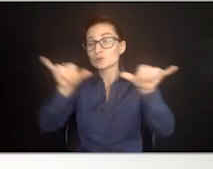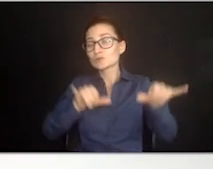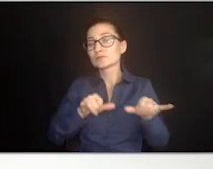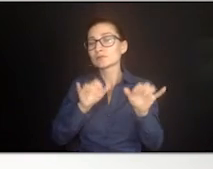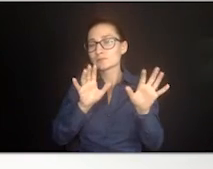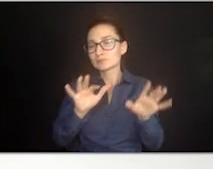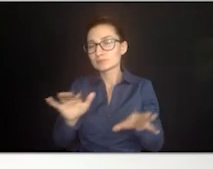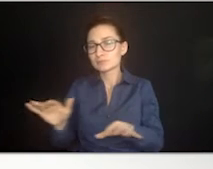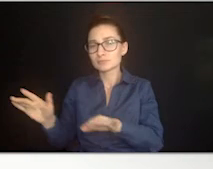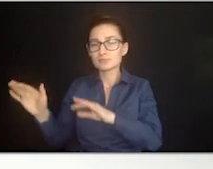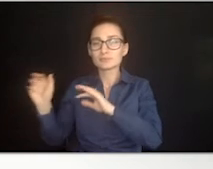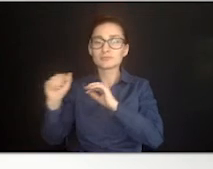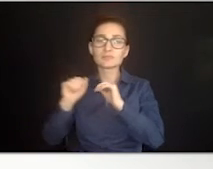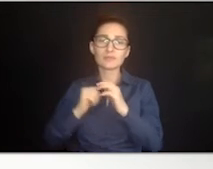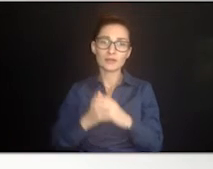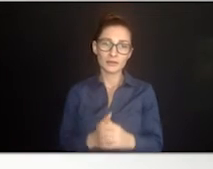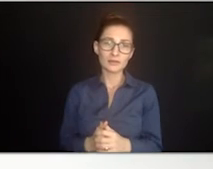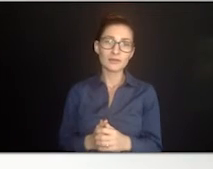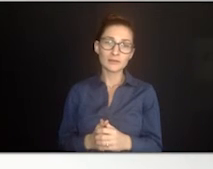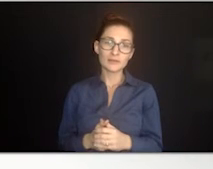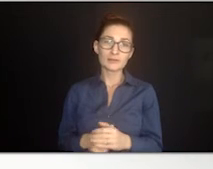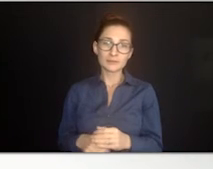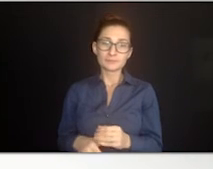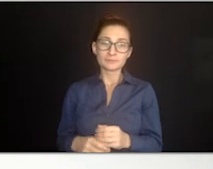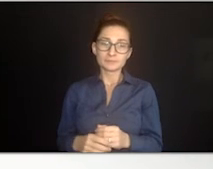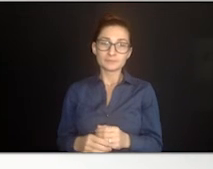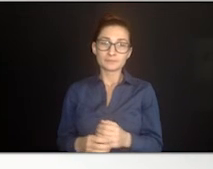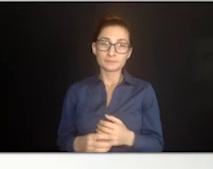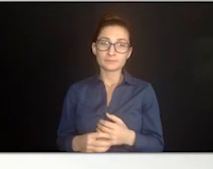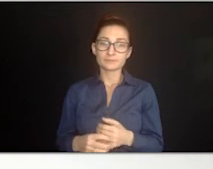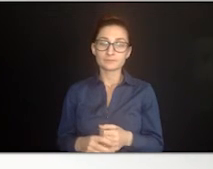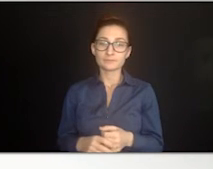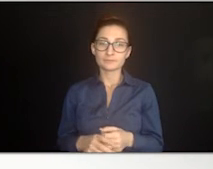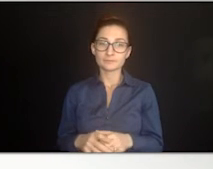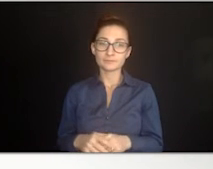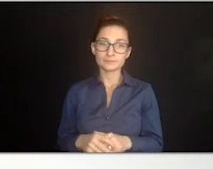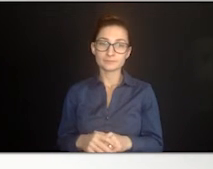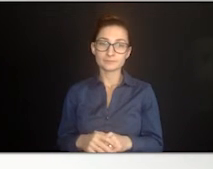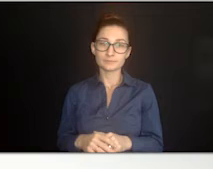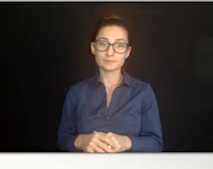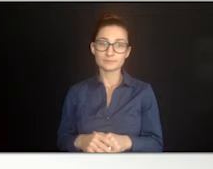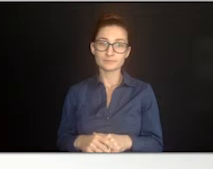standards, having the same opportunities as their peers in school activities.